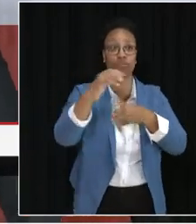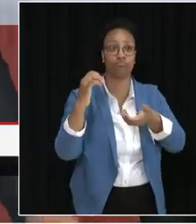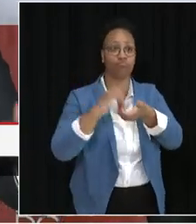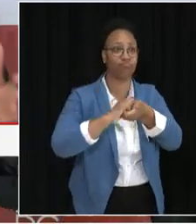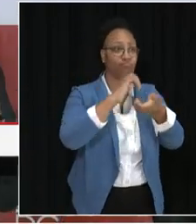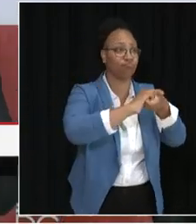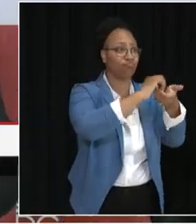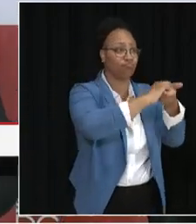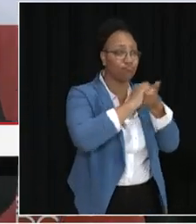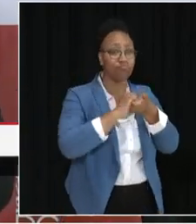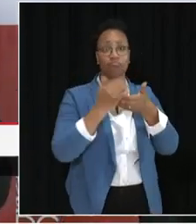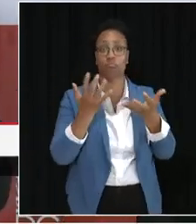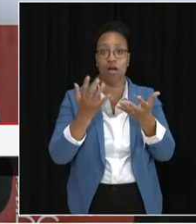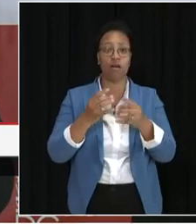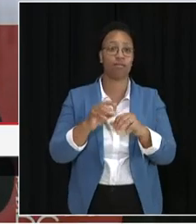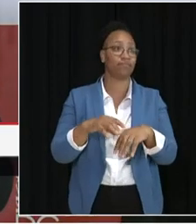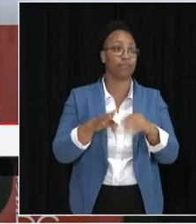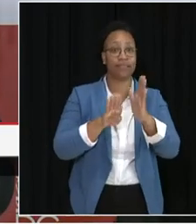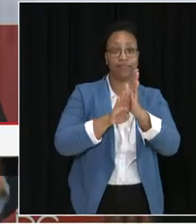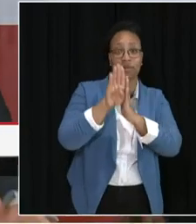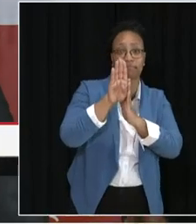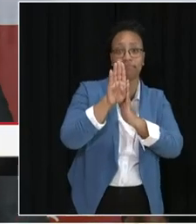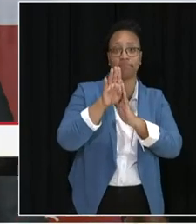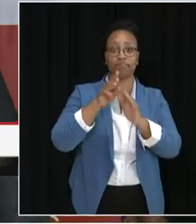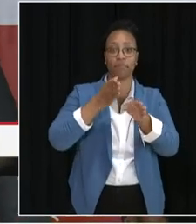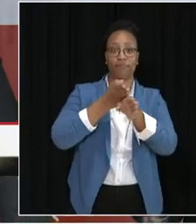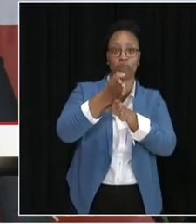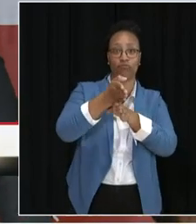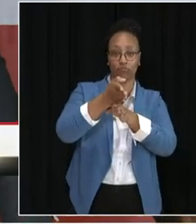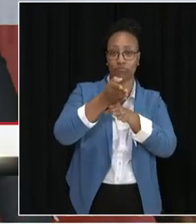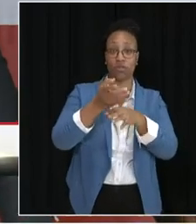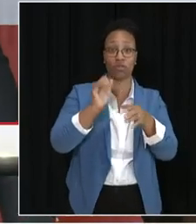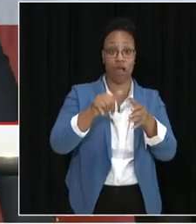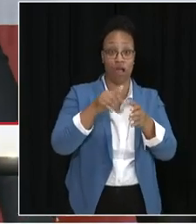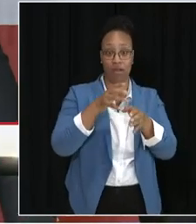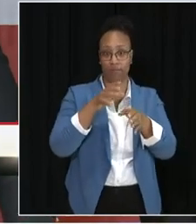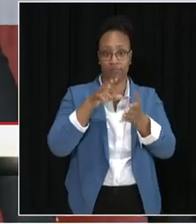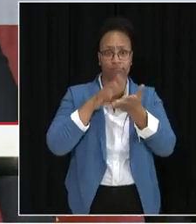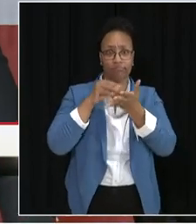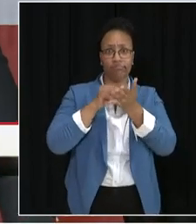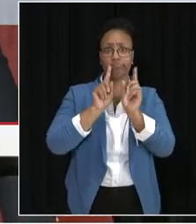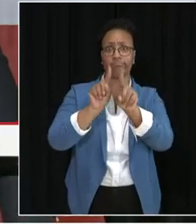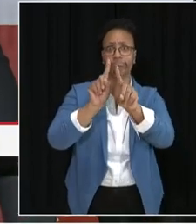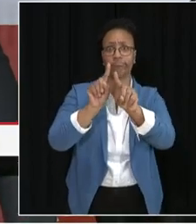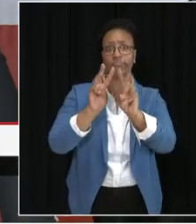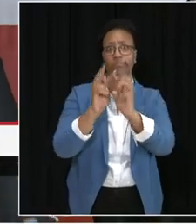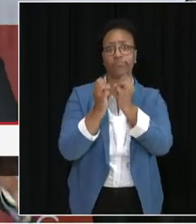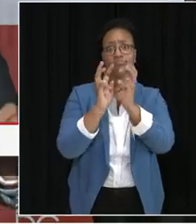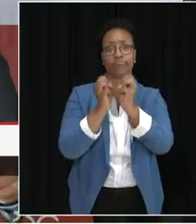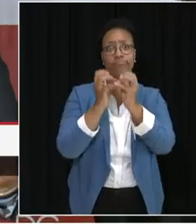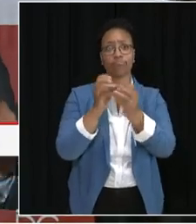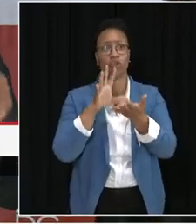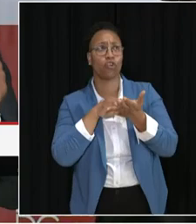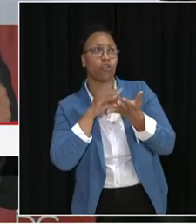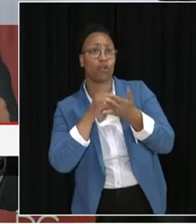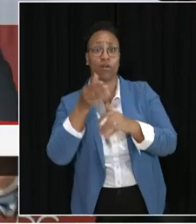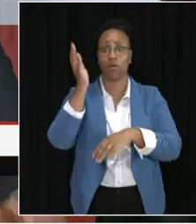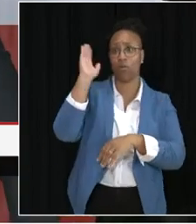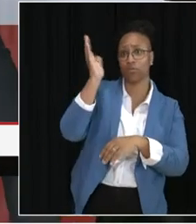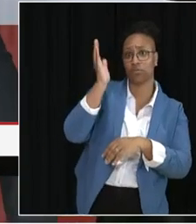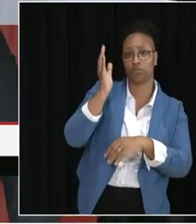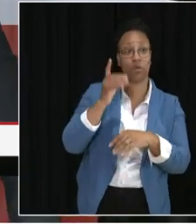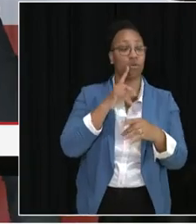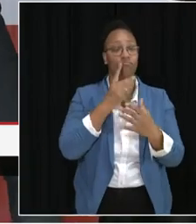learn, right? So not only does it benefit those that are attending those sessions, but those that are also presenting. This school year, we've had